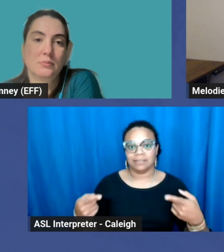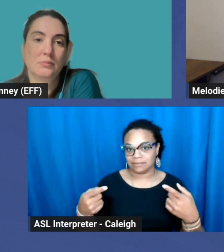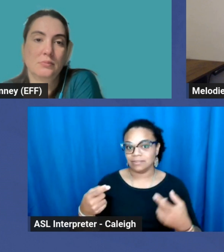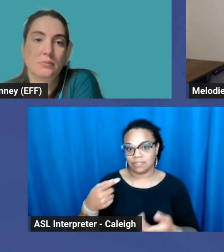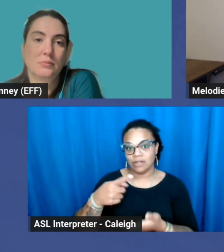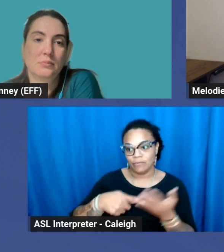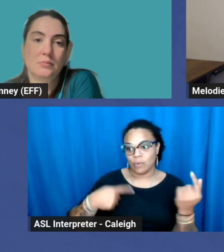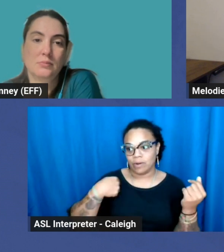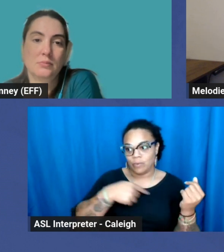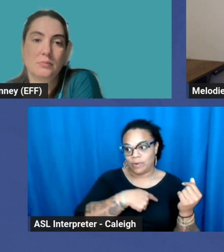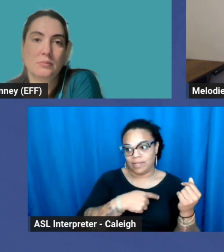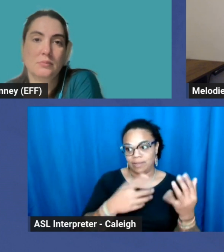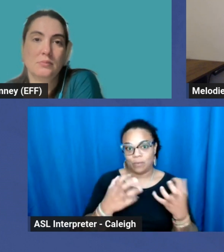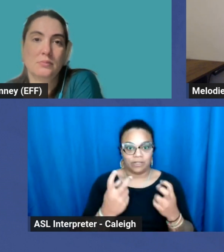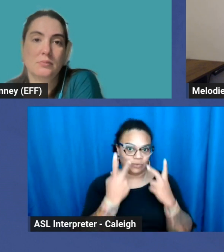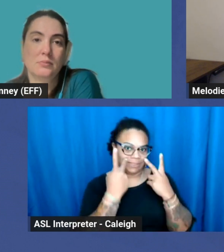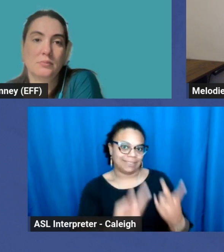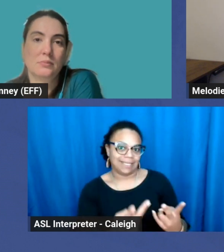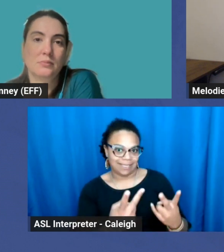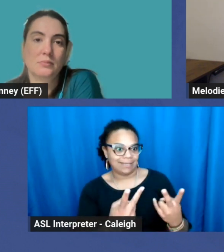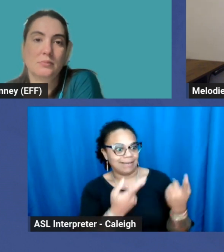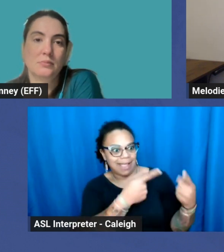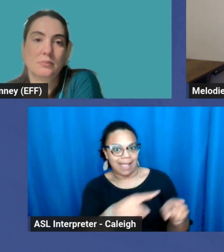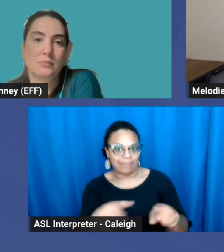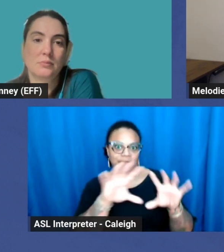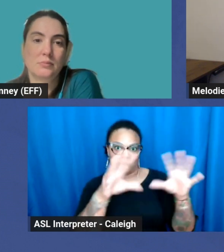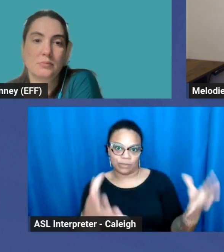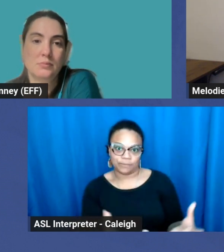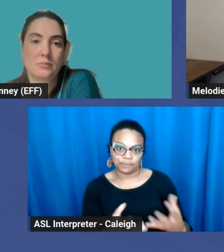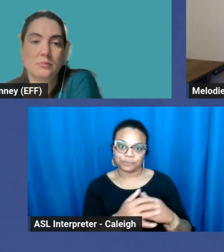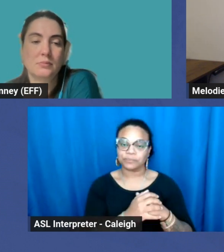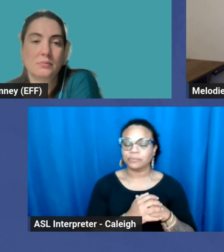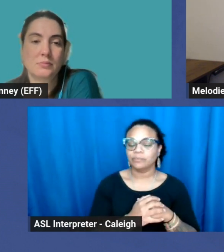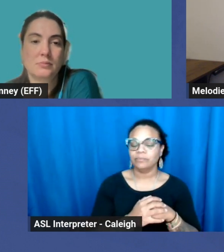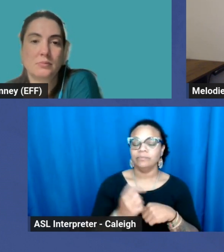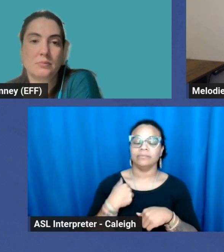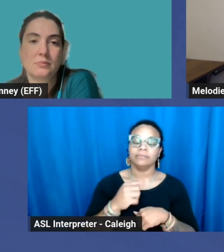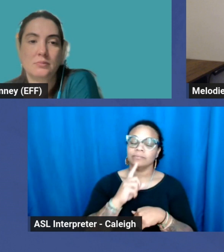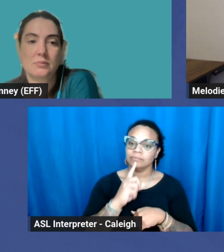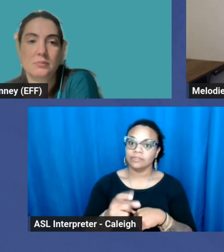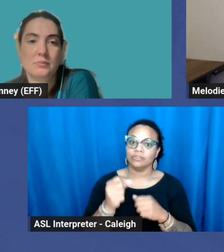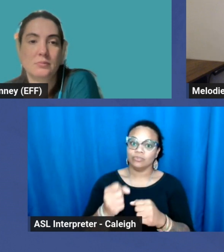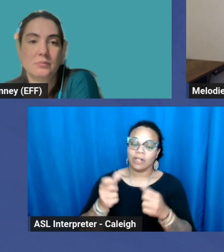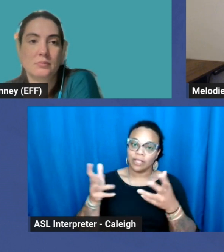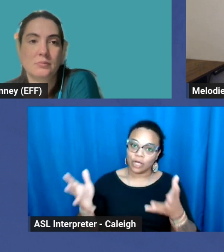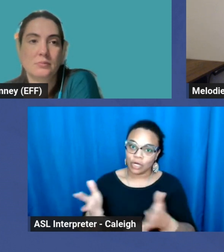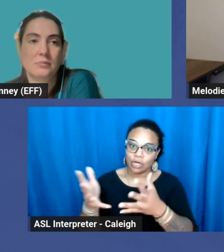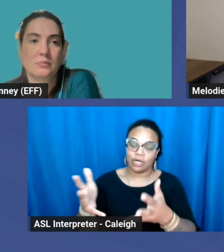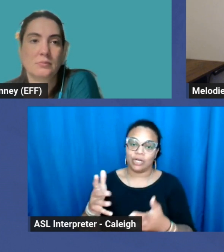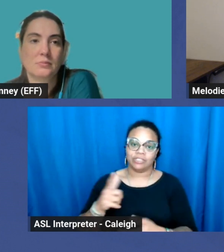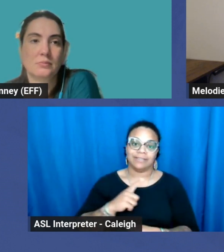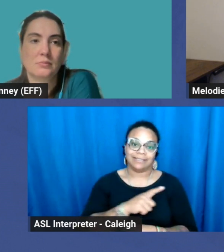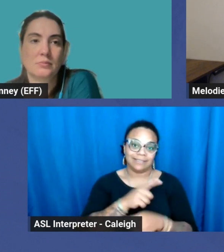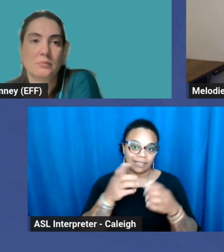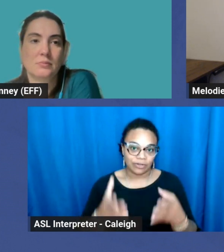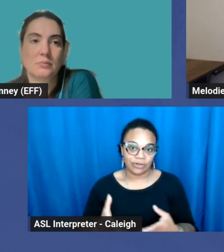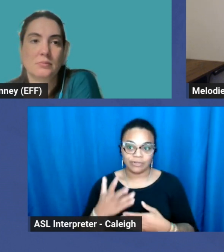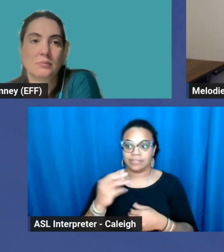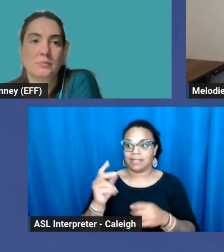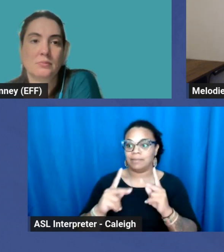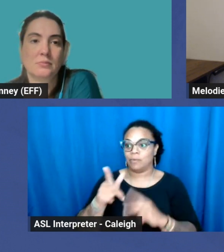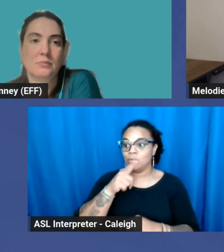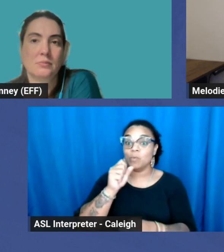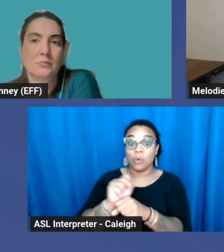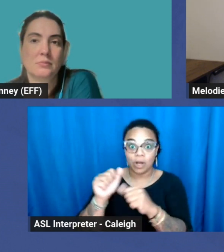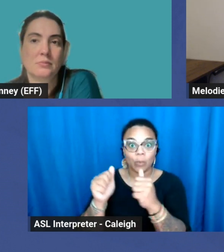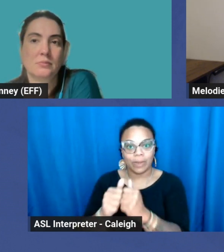is we want to see in the world. And so I really, really urge legislators and people who work with legislators